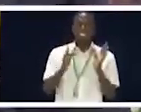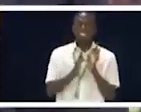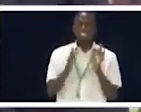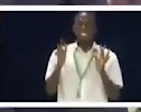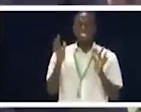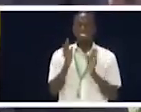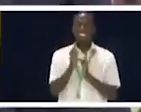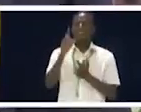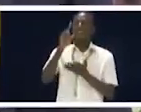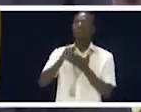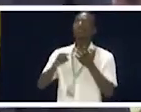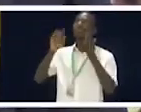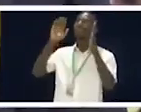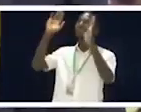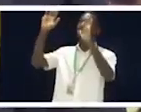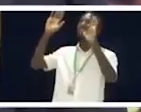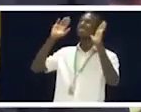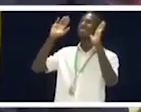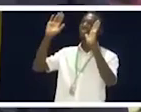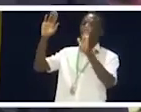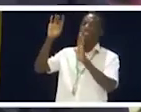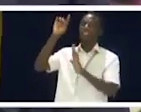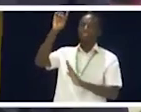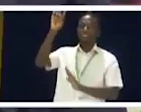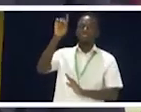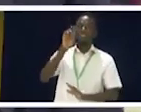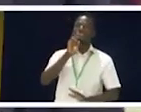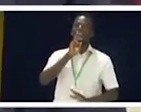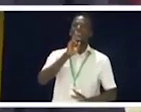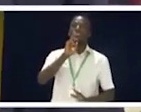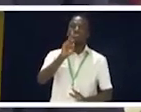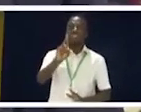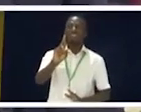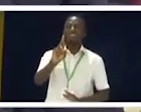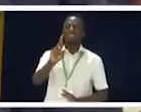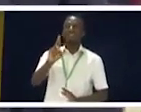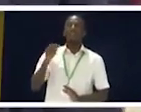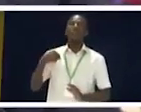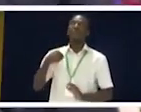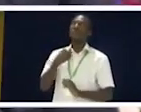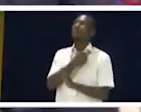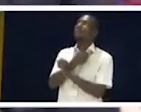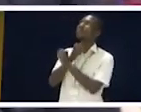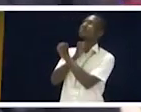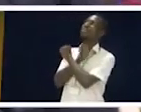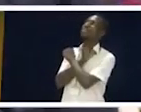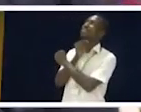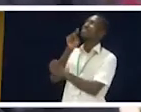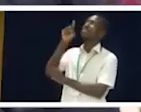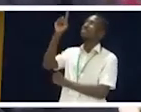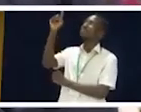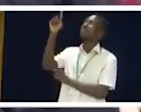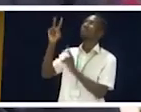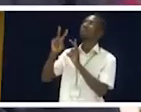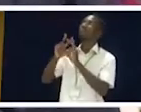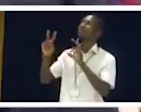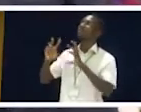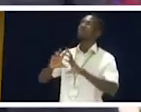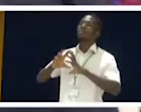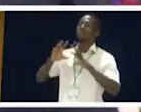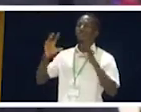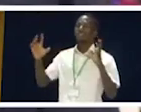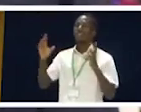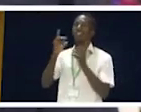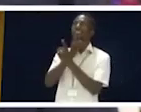what a wonder you are. We love you so much,